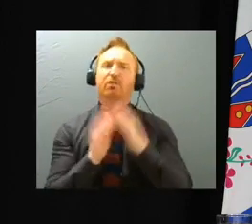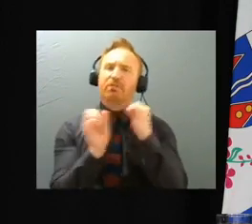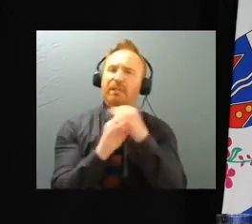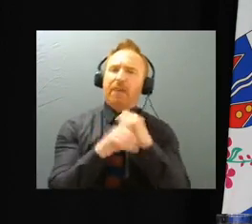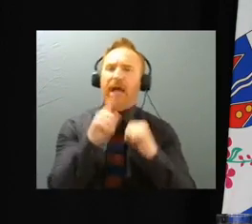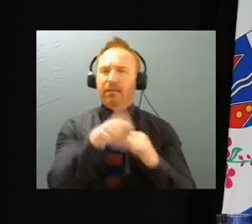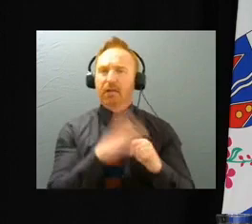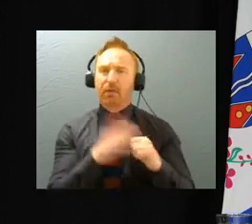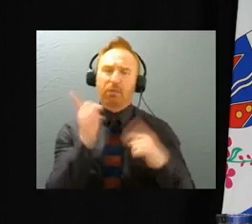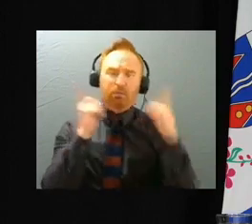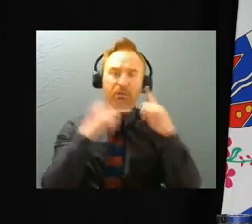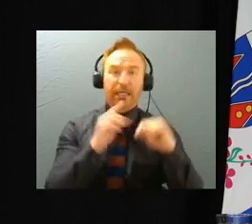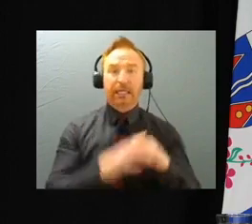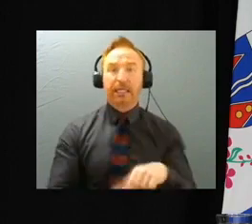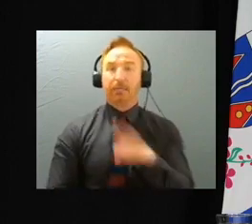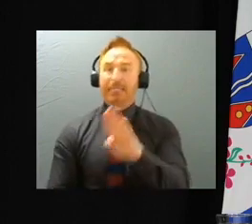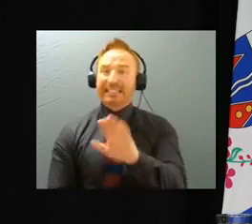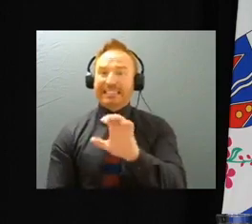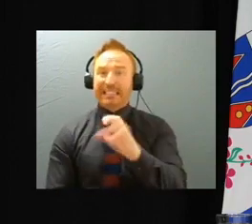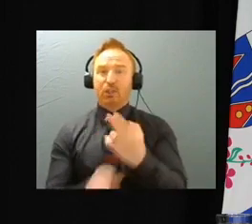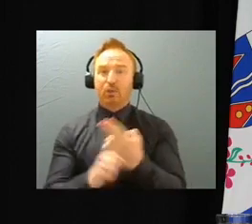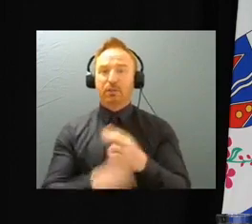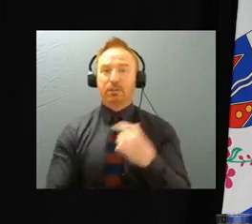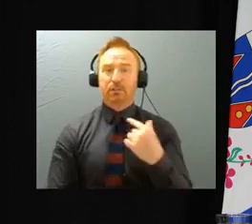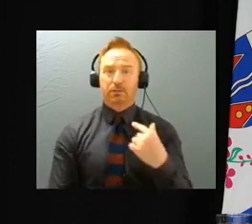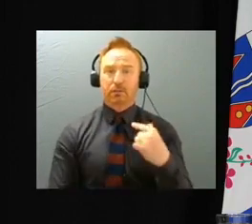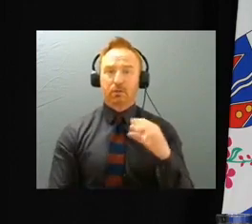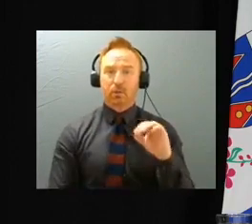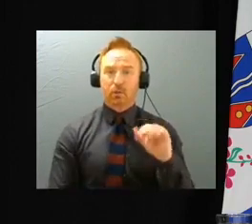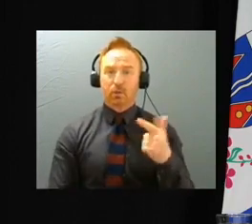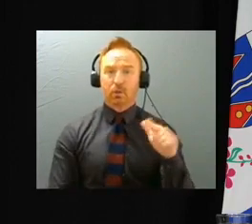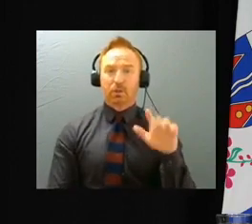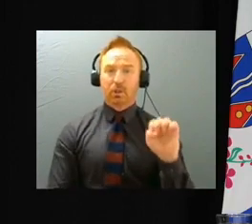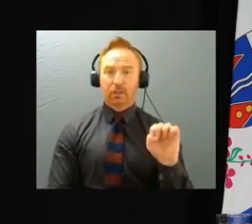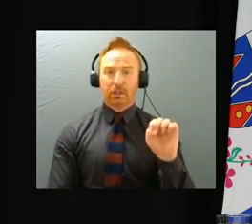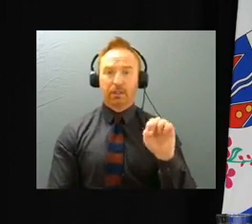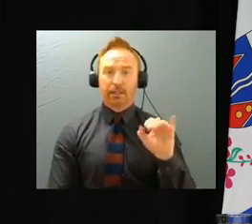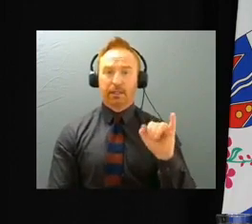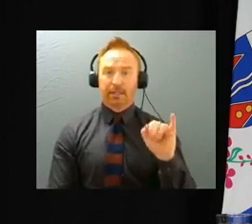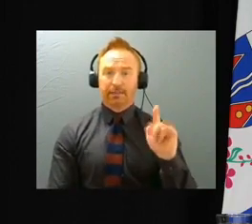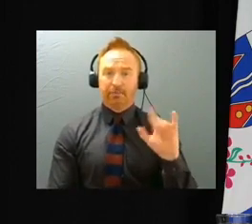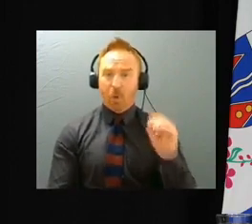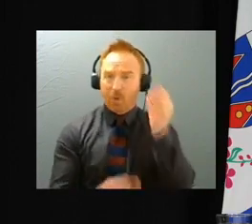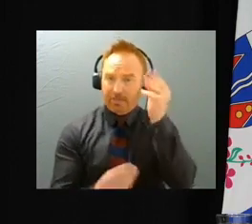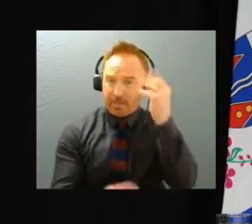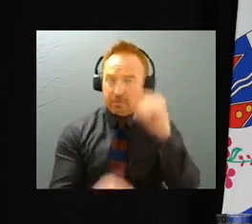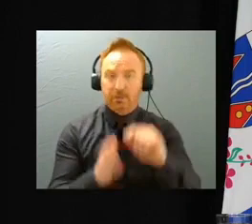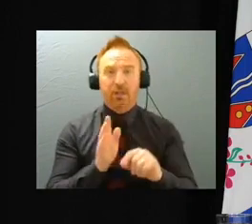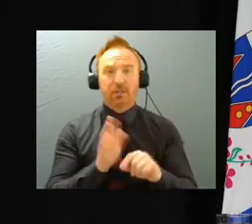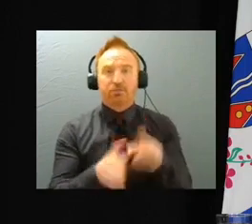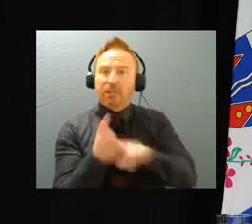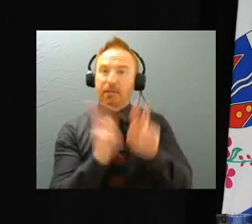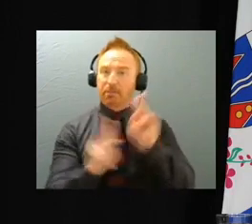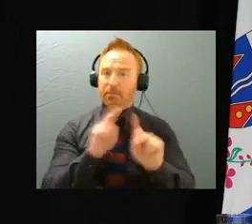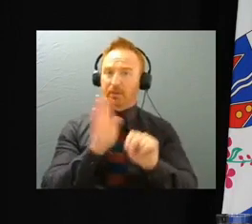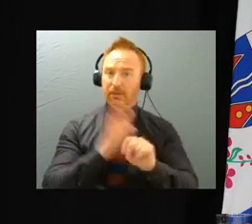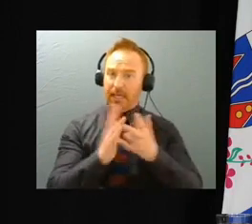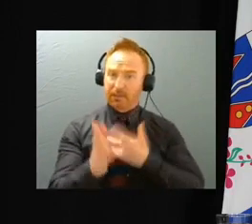uses Google information to look at how people are respecting physical distancing.